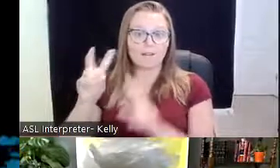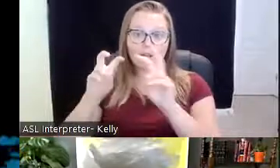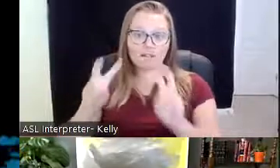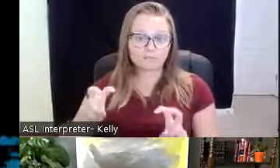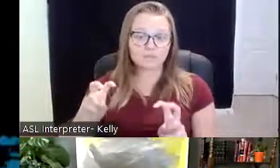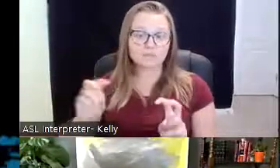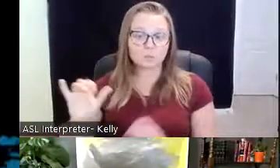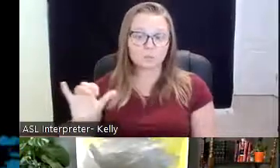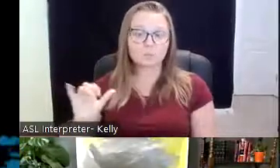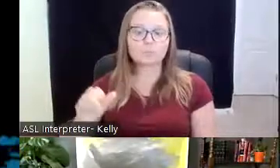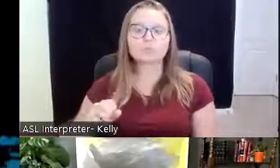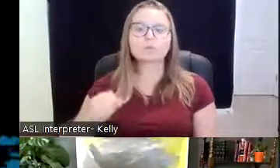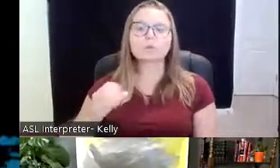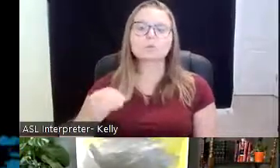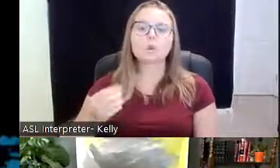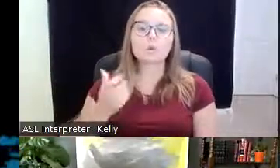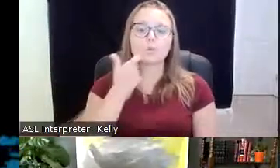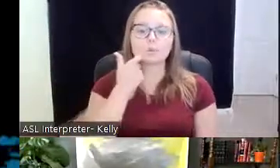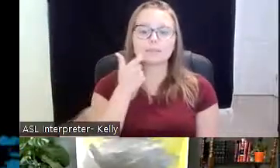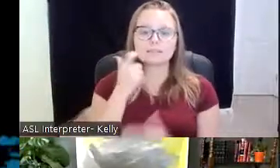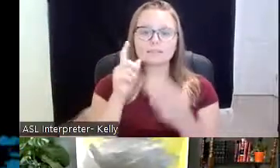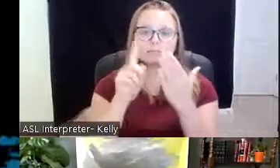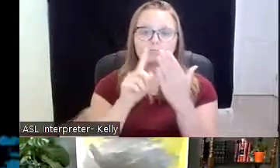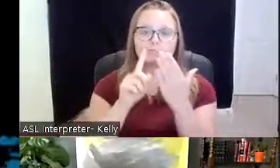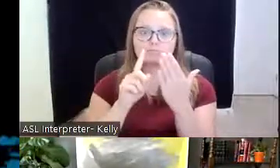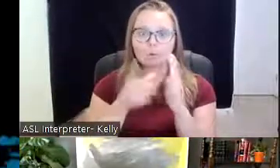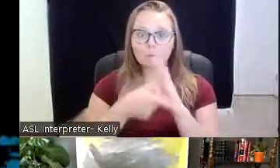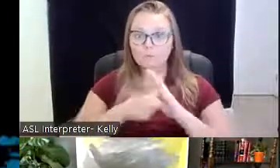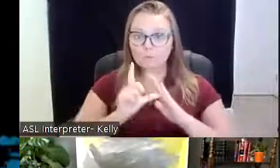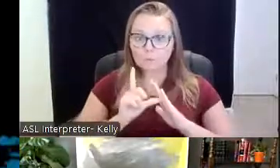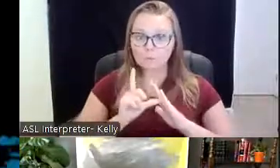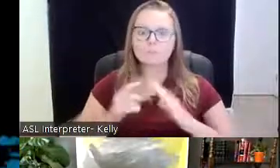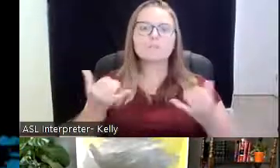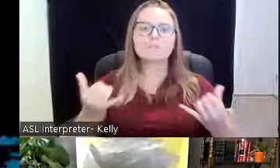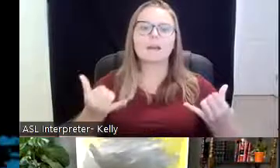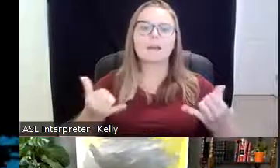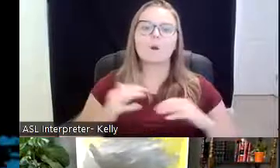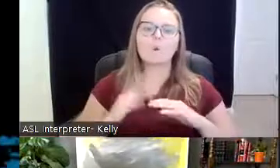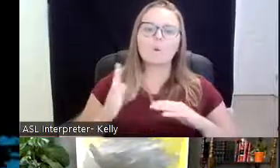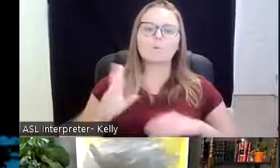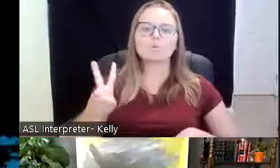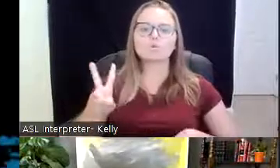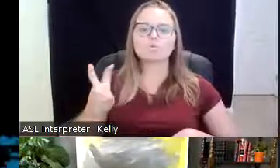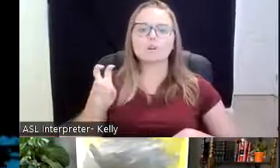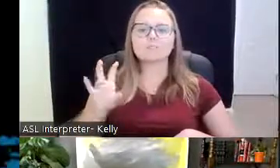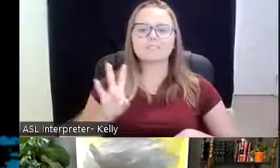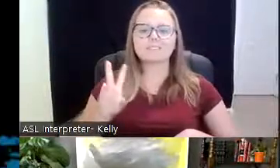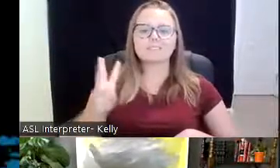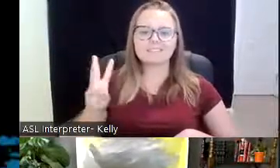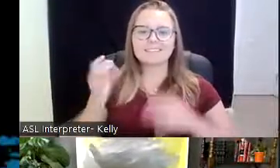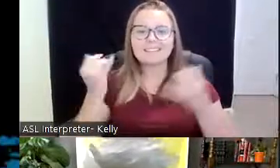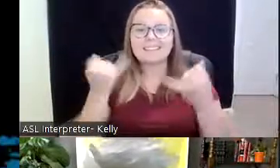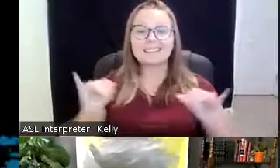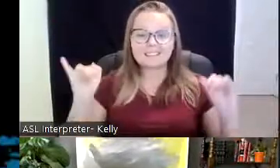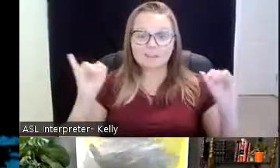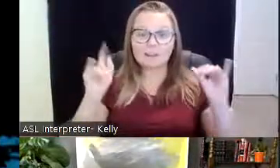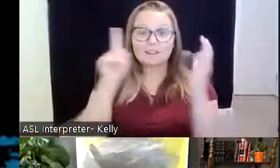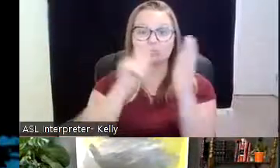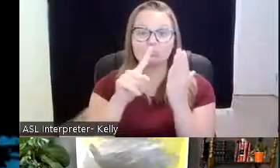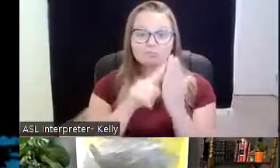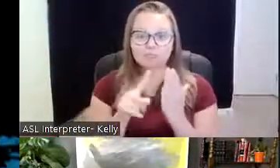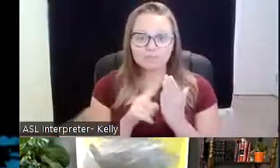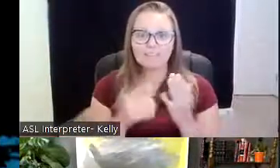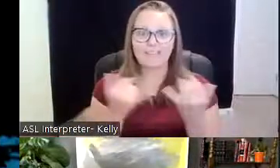to a recent review, there are now over 276 independent studies that